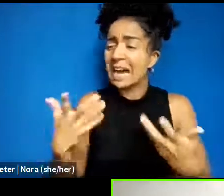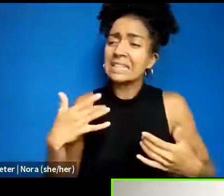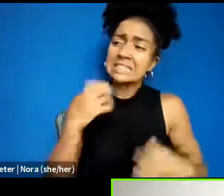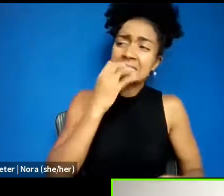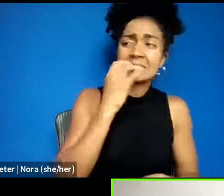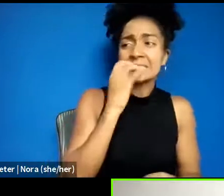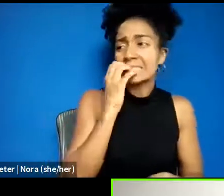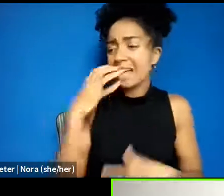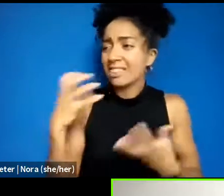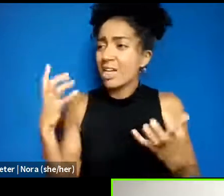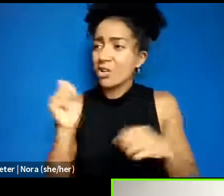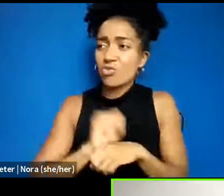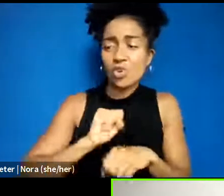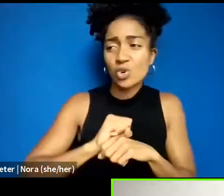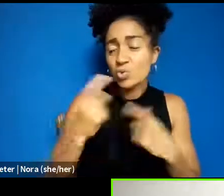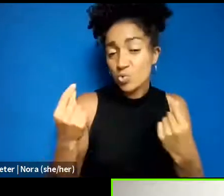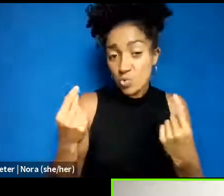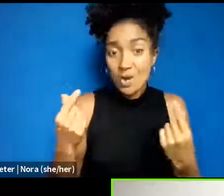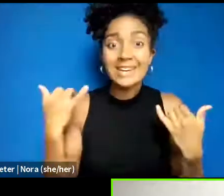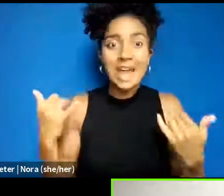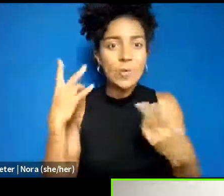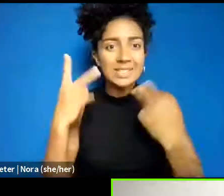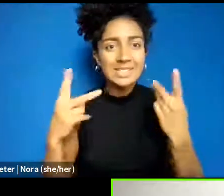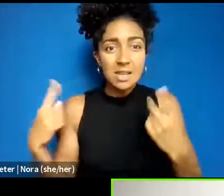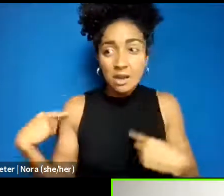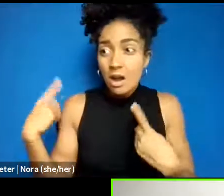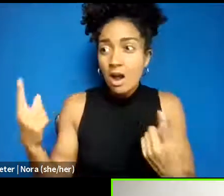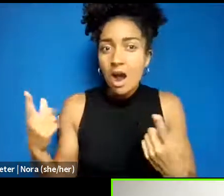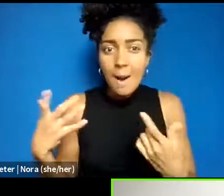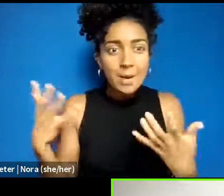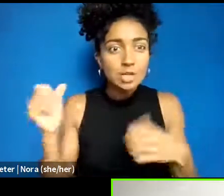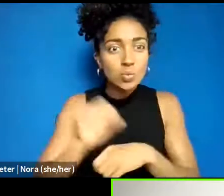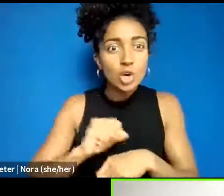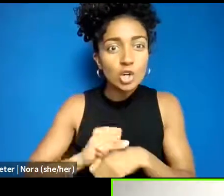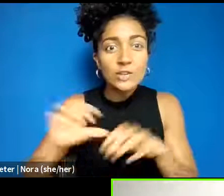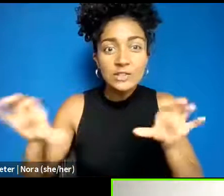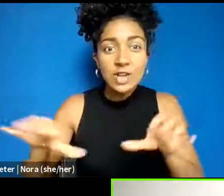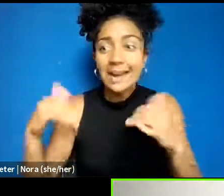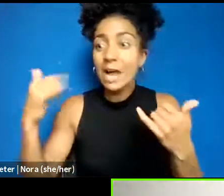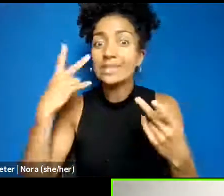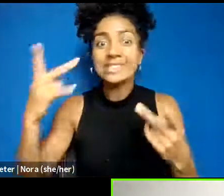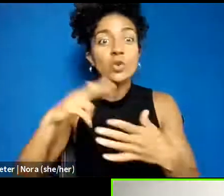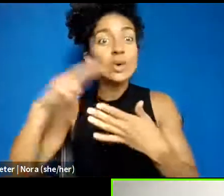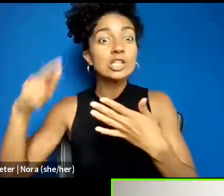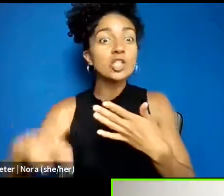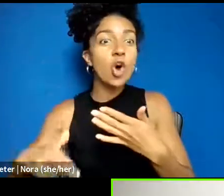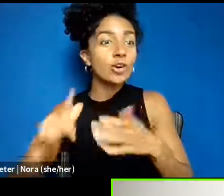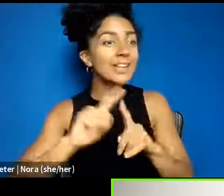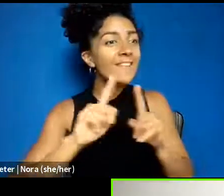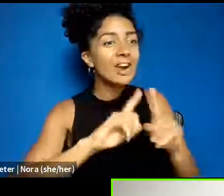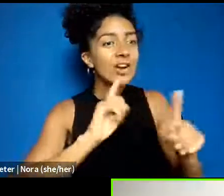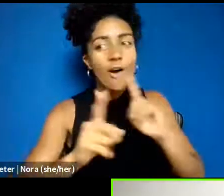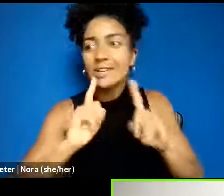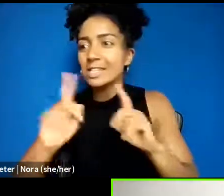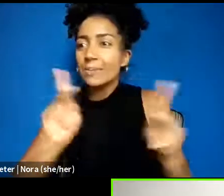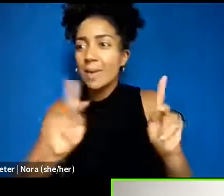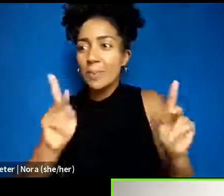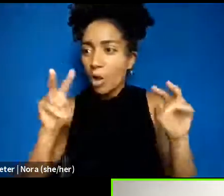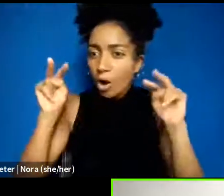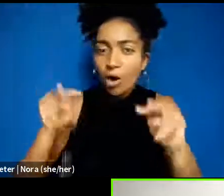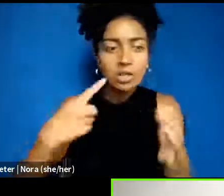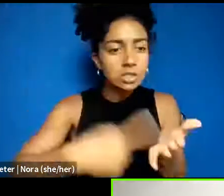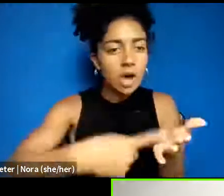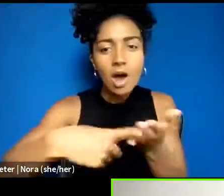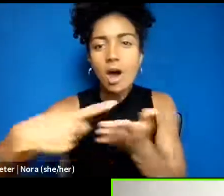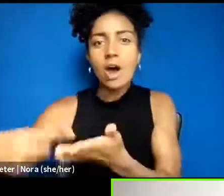that evolved as a result of that work that we did, and the conversations that folks are having, and the networks that were built